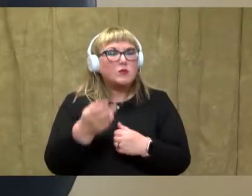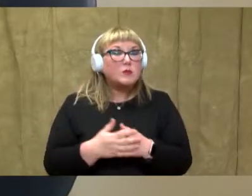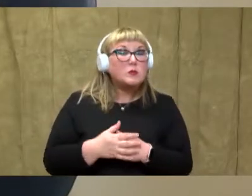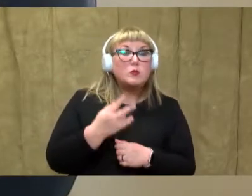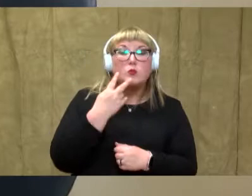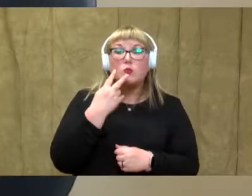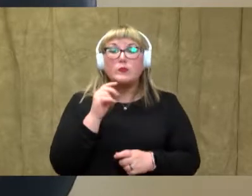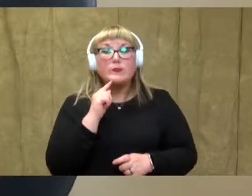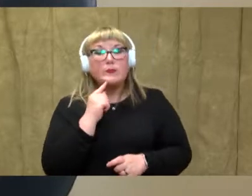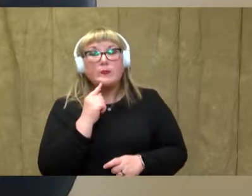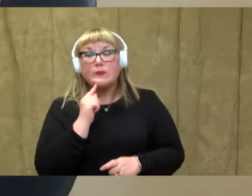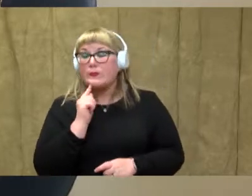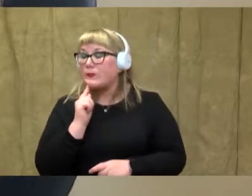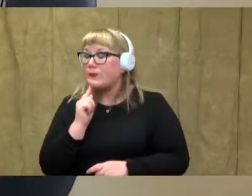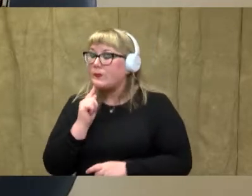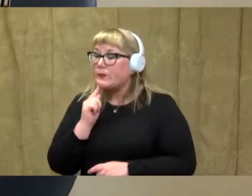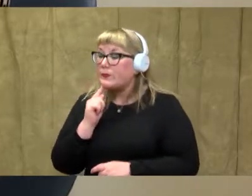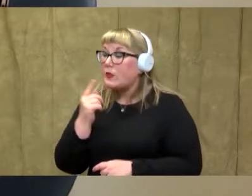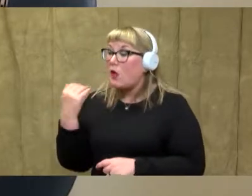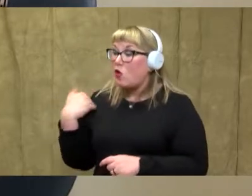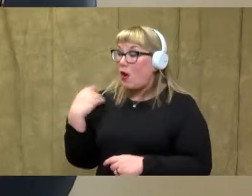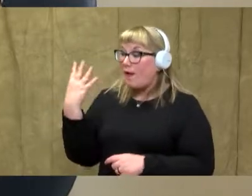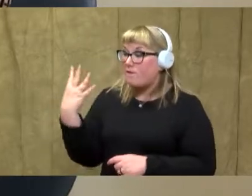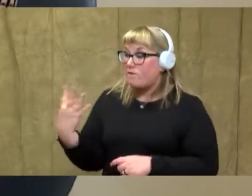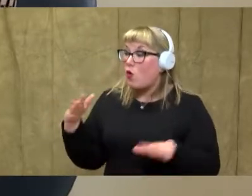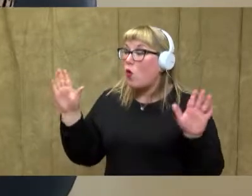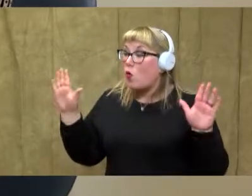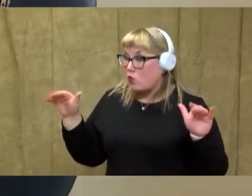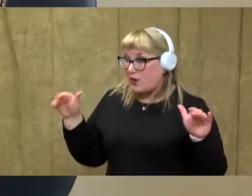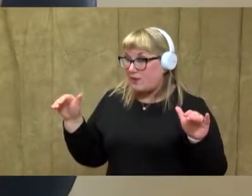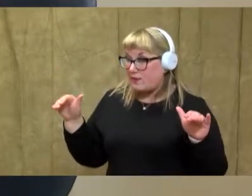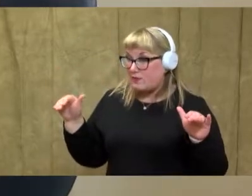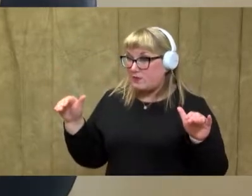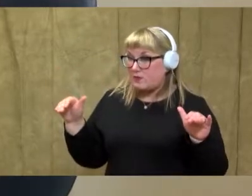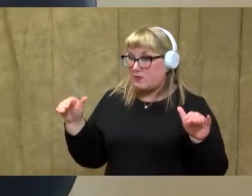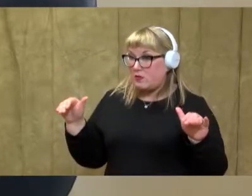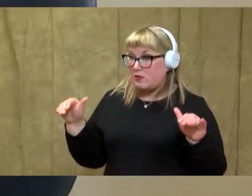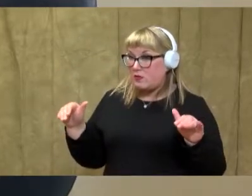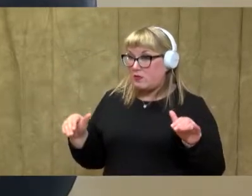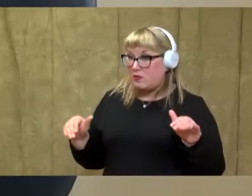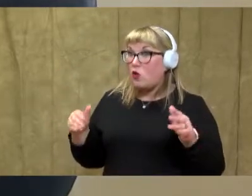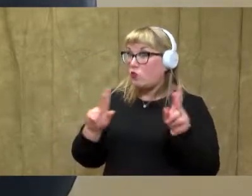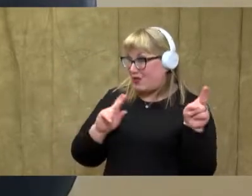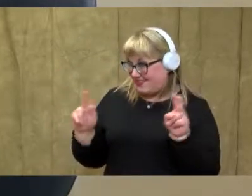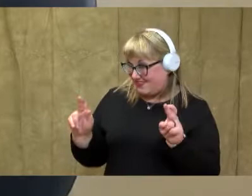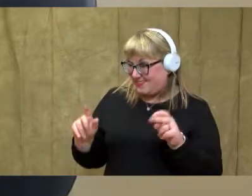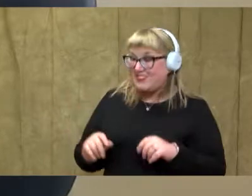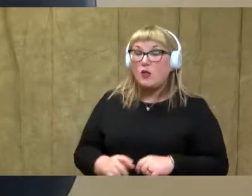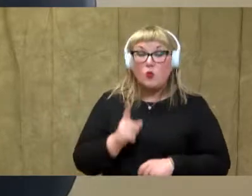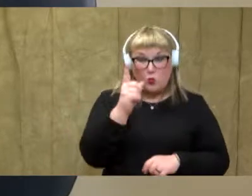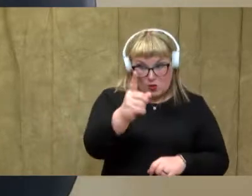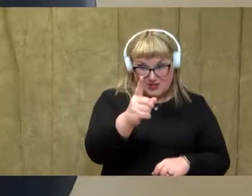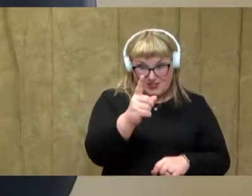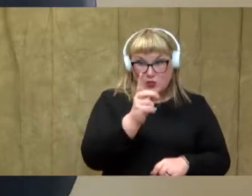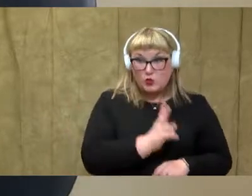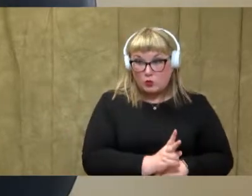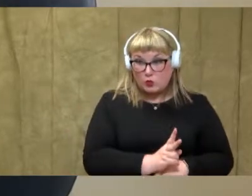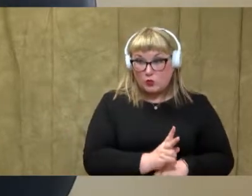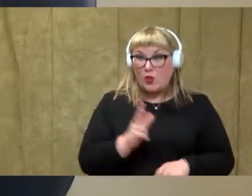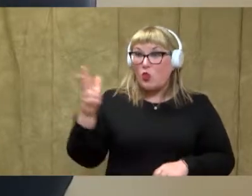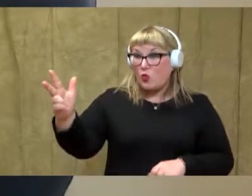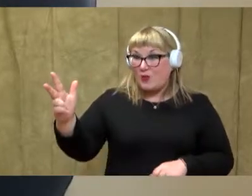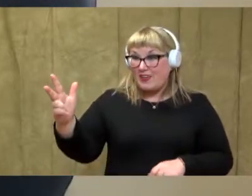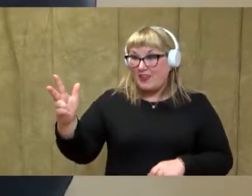see that there's 4 wings. Right, let's count them out to make sure. You ready? Yes, we're ready. 1,